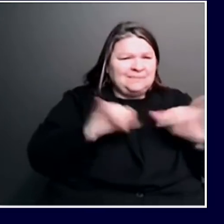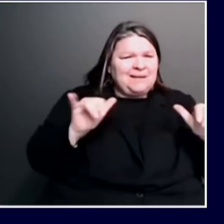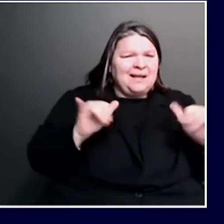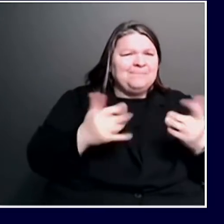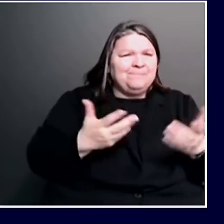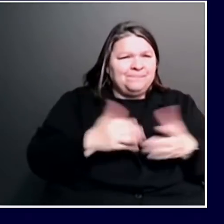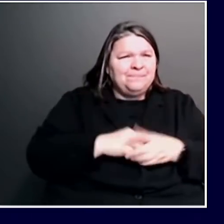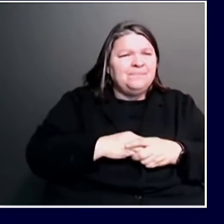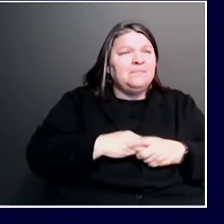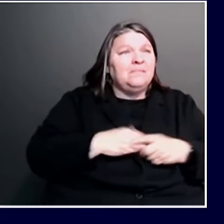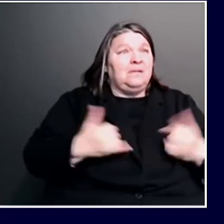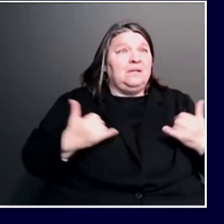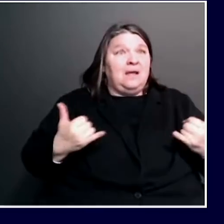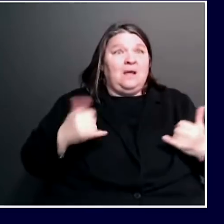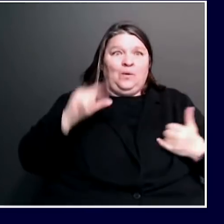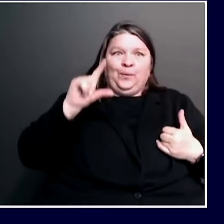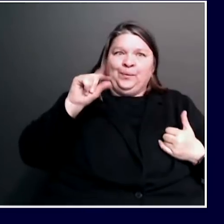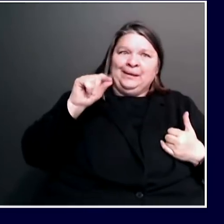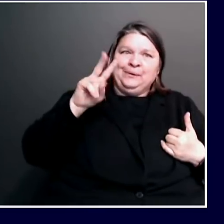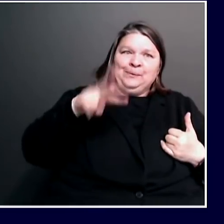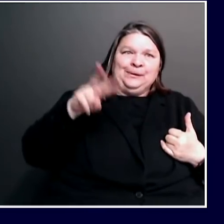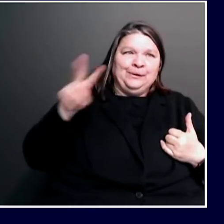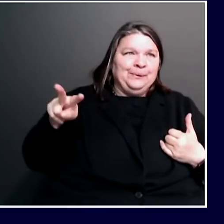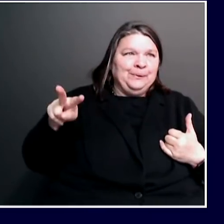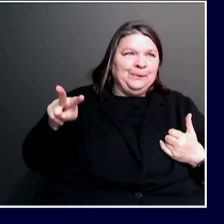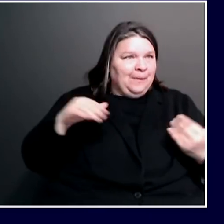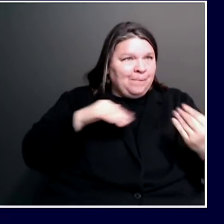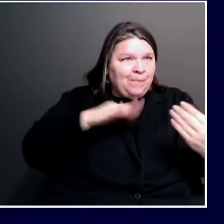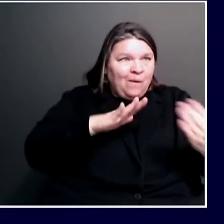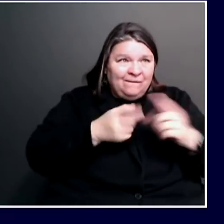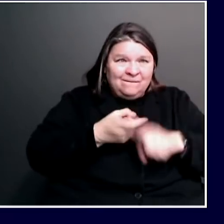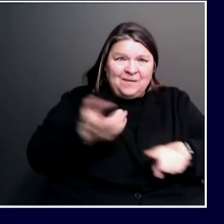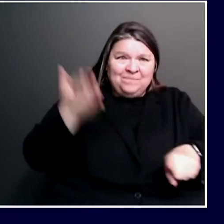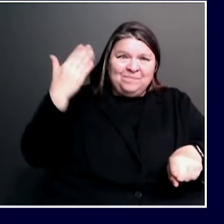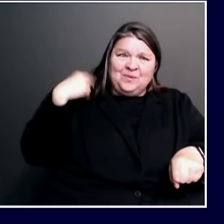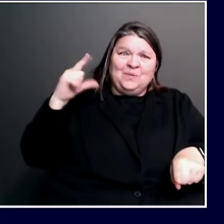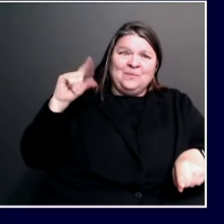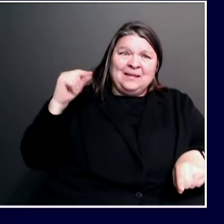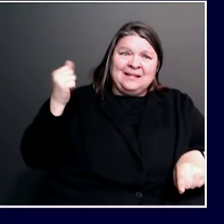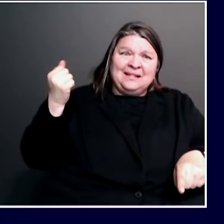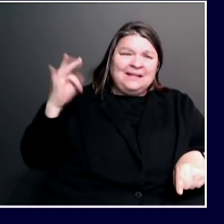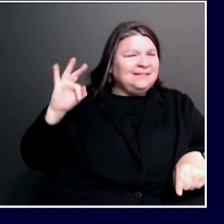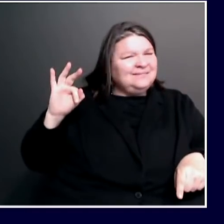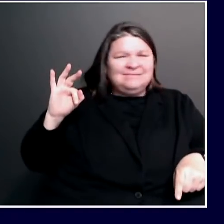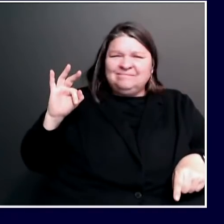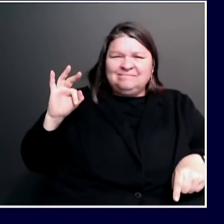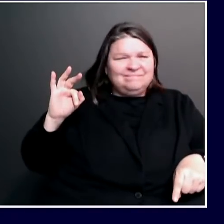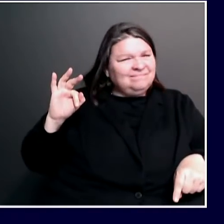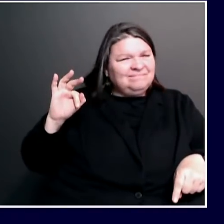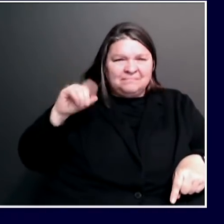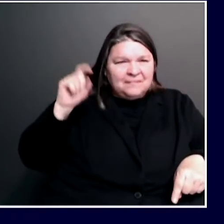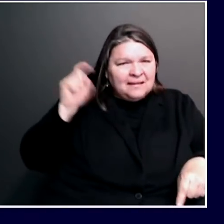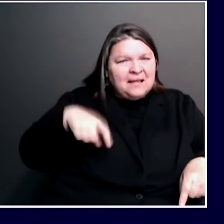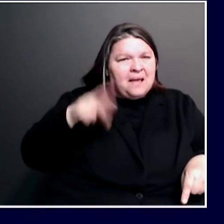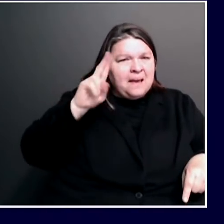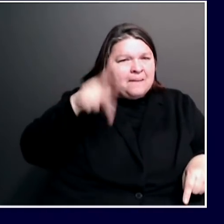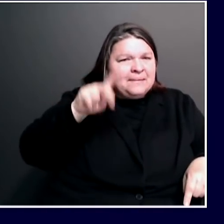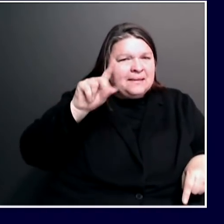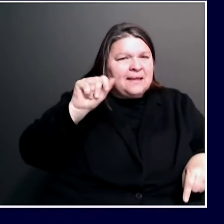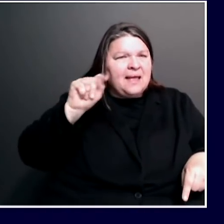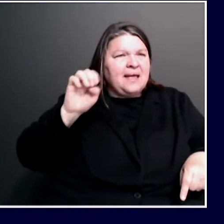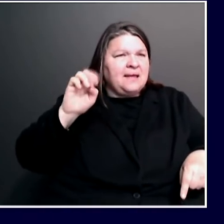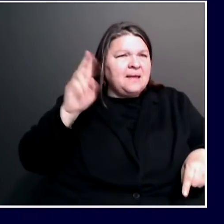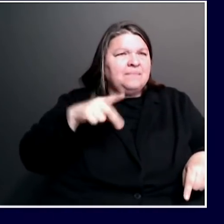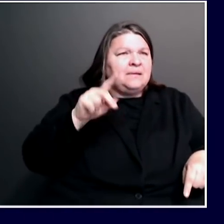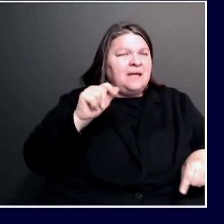the reason we're making this change, but that also means that each of us has a role to play in keeping a lid on COVID. So with that, I